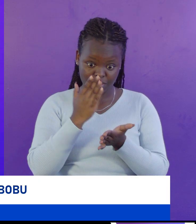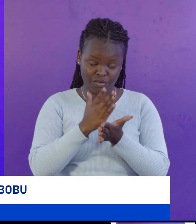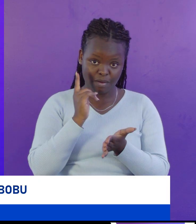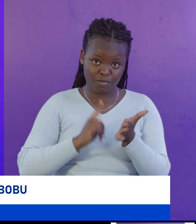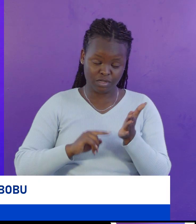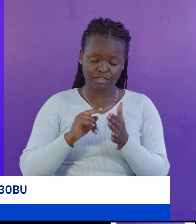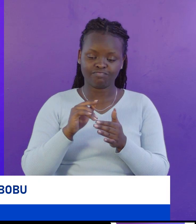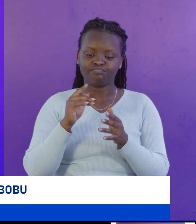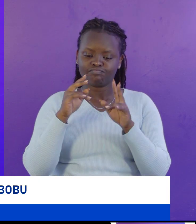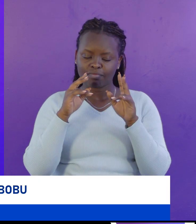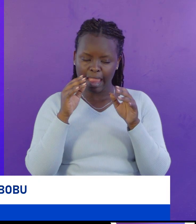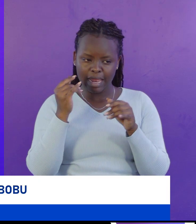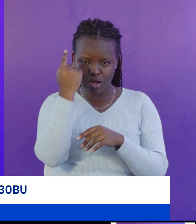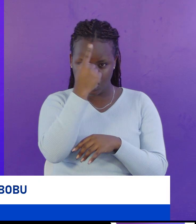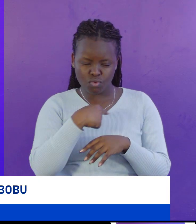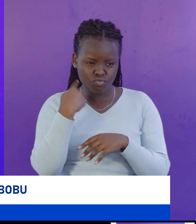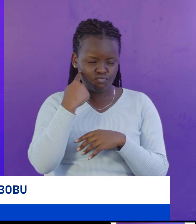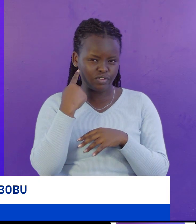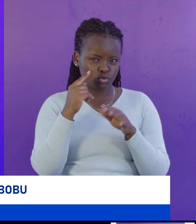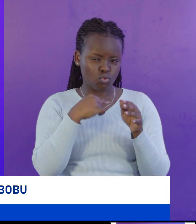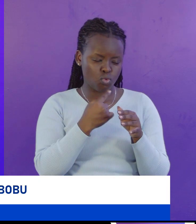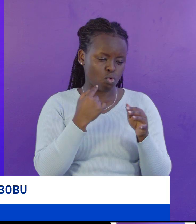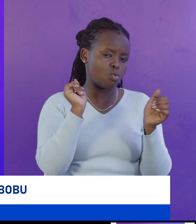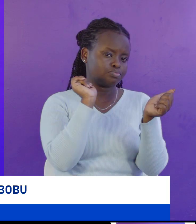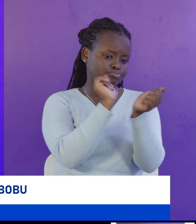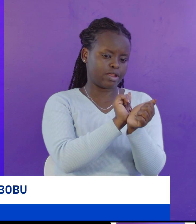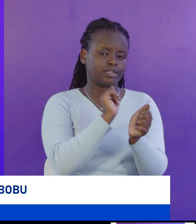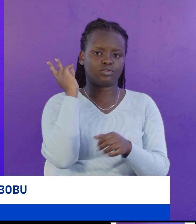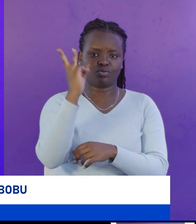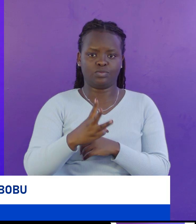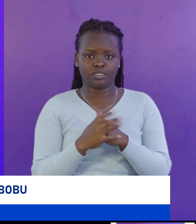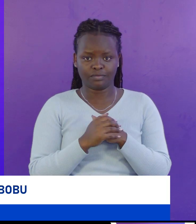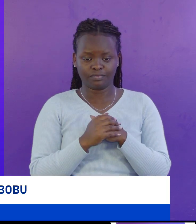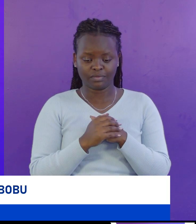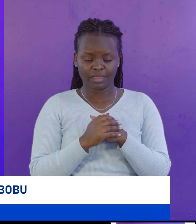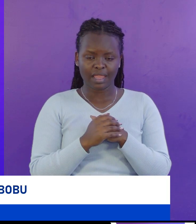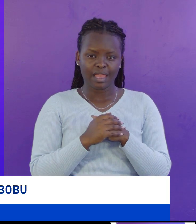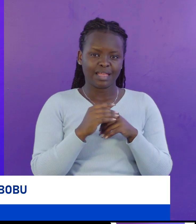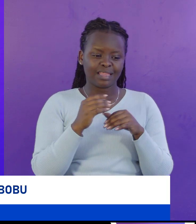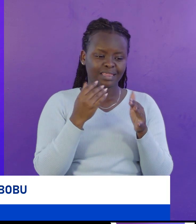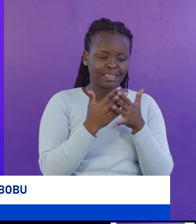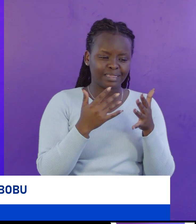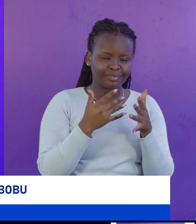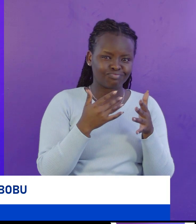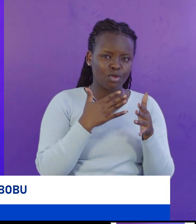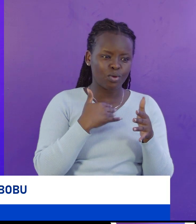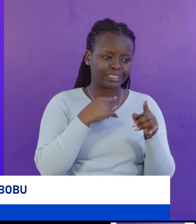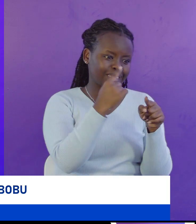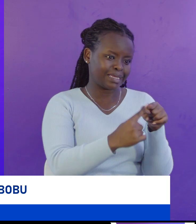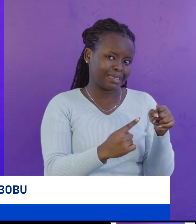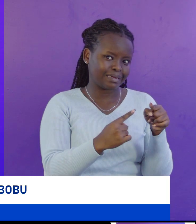to identify and apprehend the culprits. The motive behind the killing remains unclear as the probe continues.